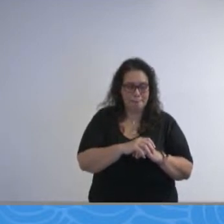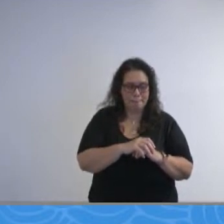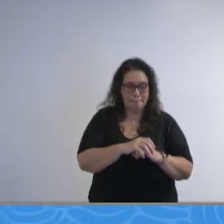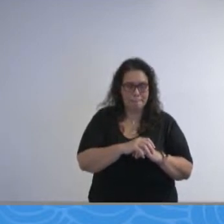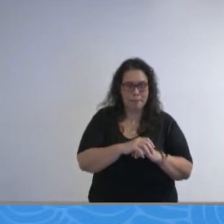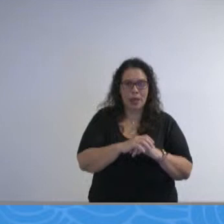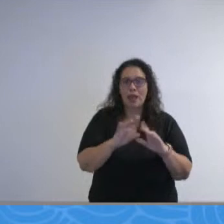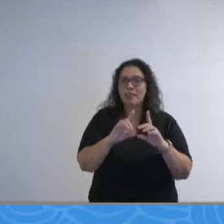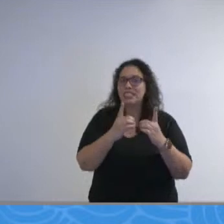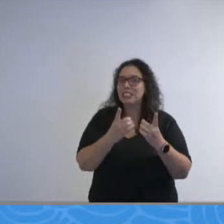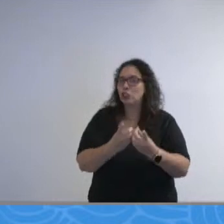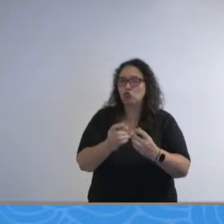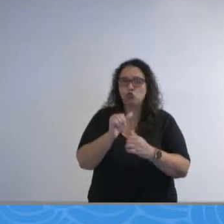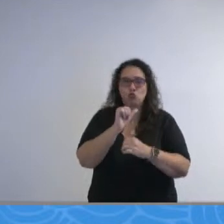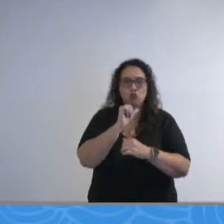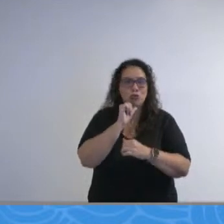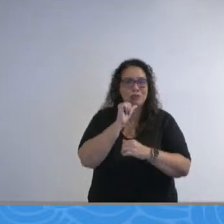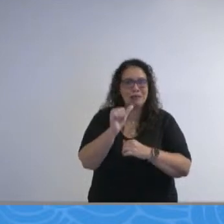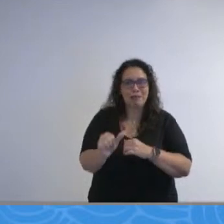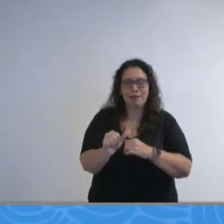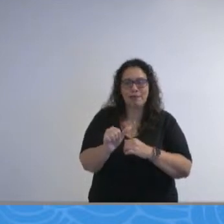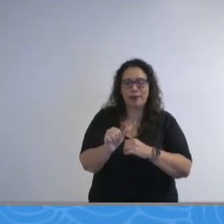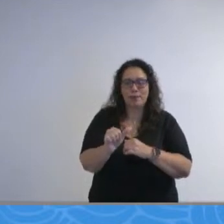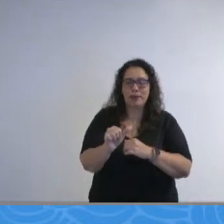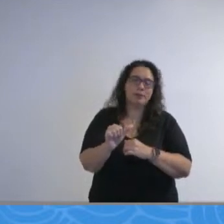unless they have a BIP.